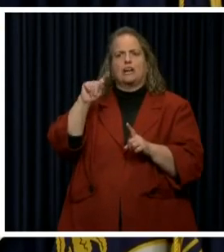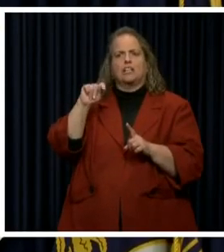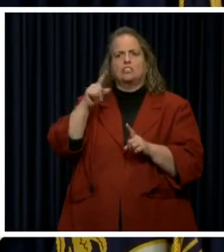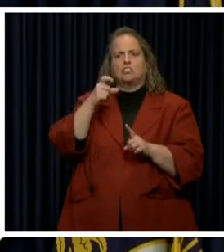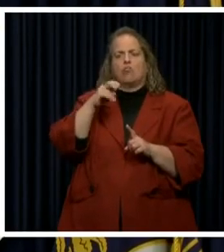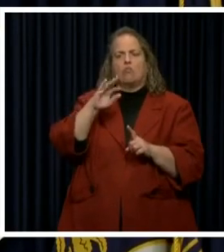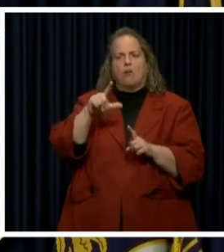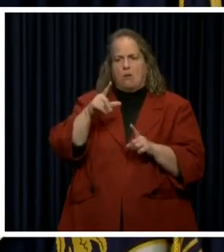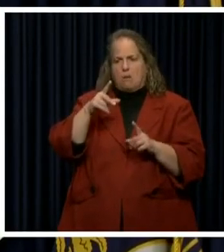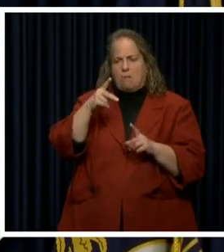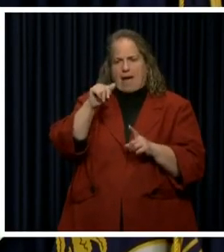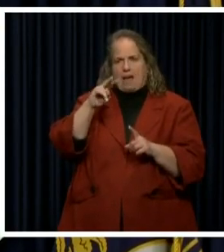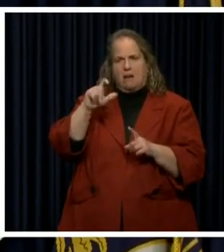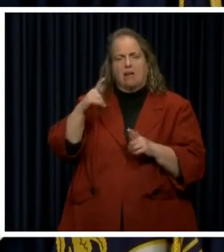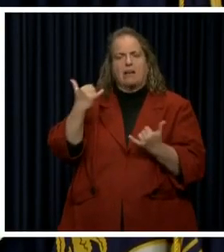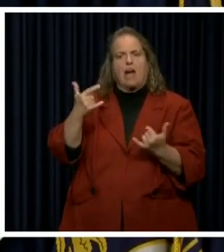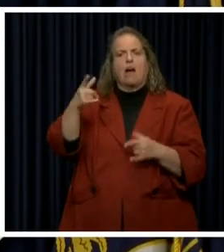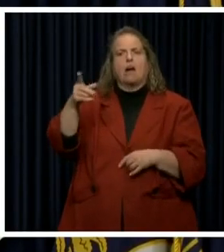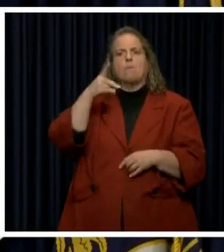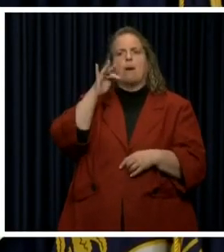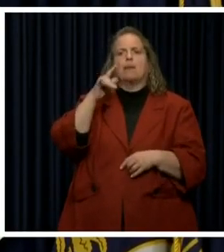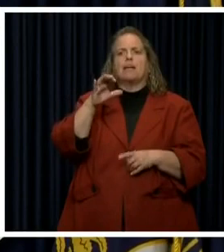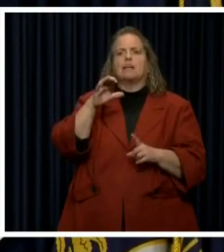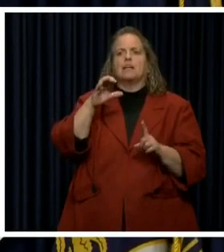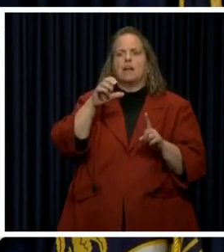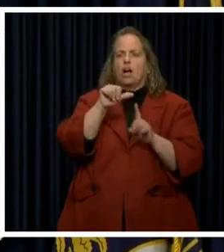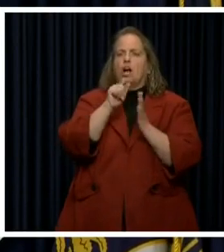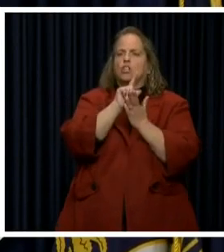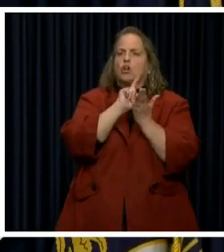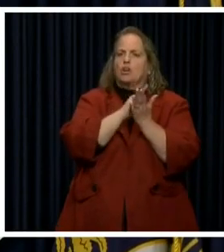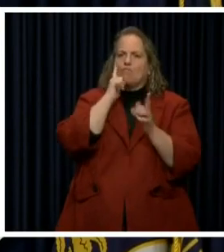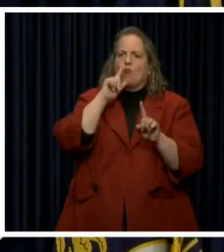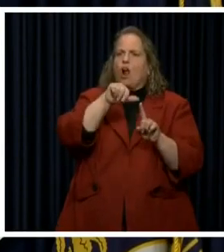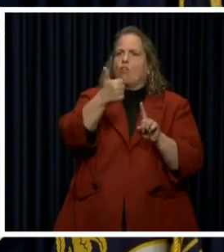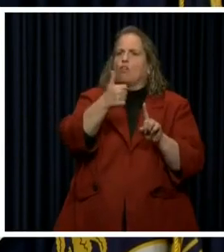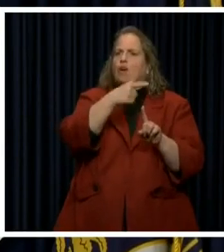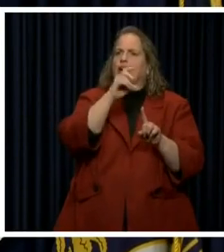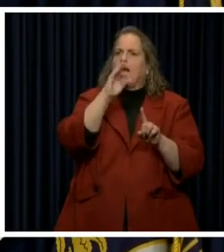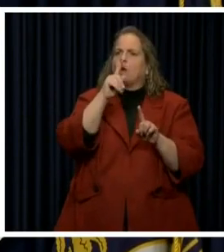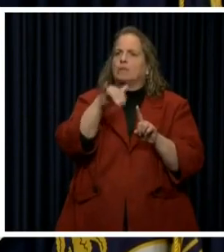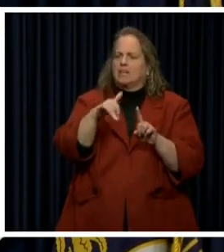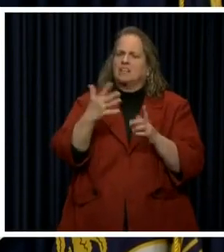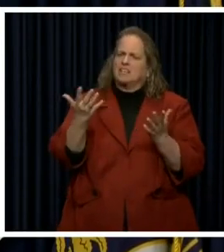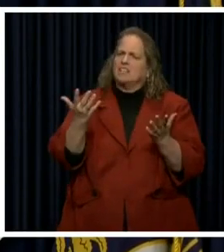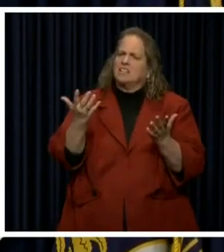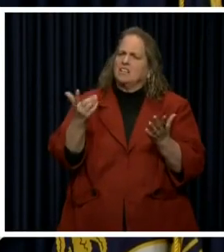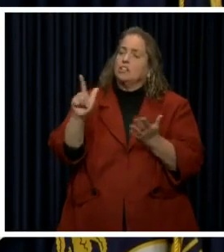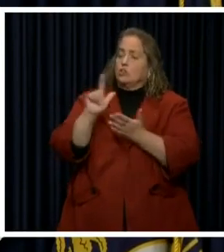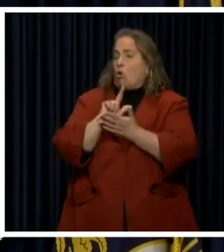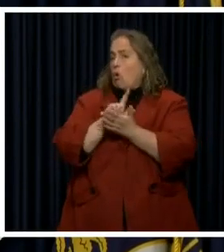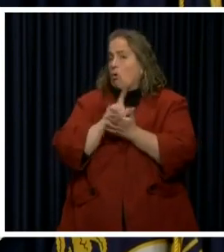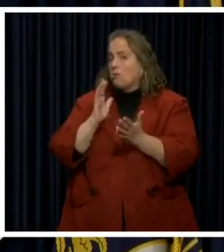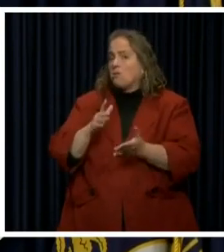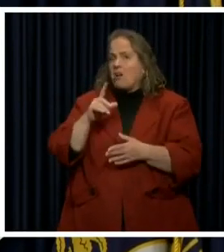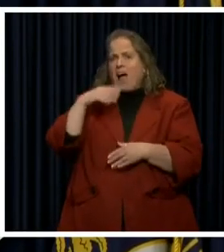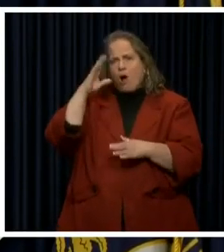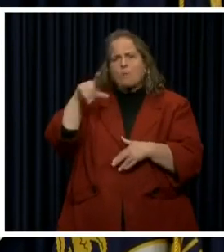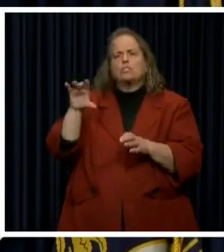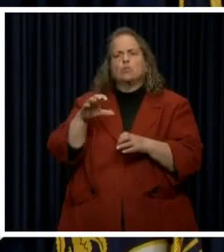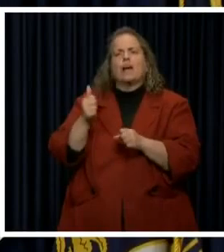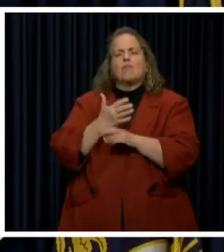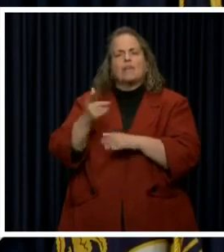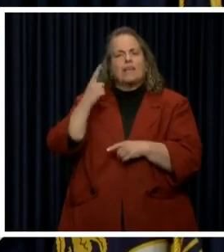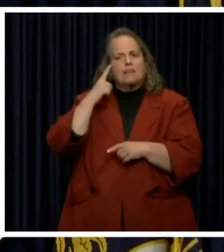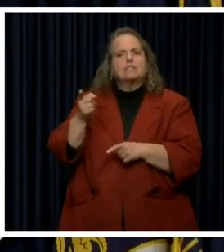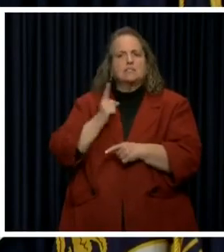of Kentucky. Now, he's a good lawyer, and I hope that he's just doing all the things that he believes is right. But